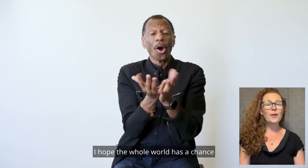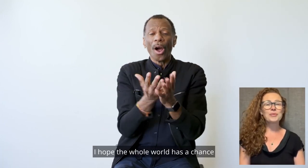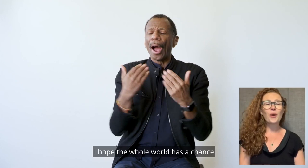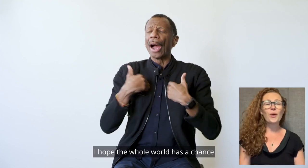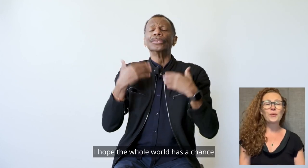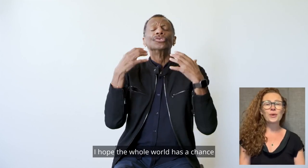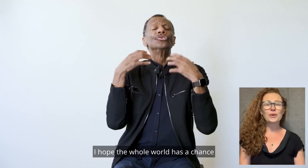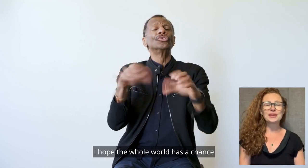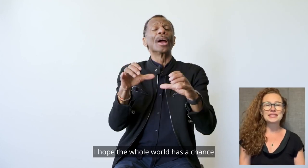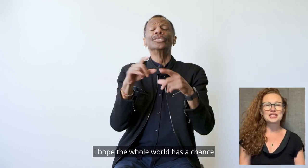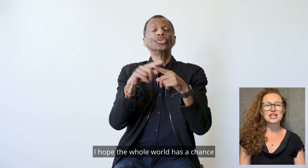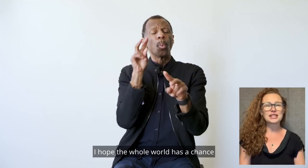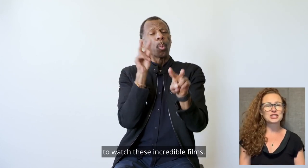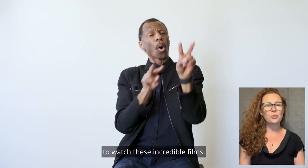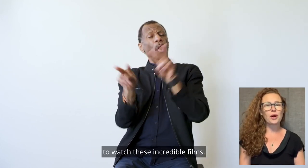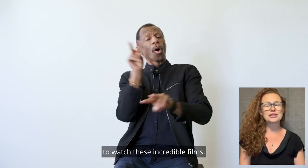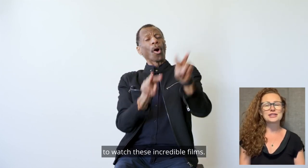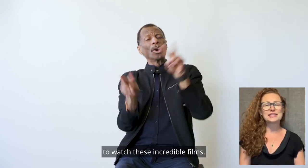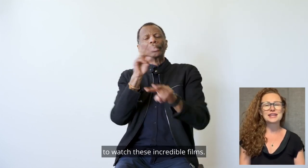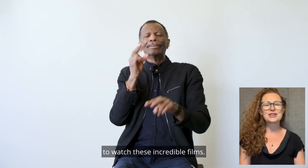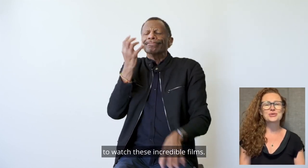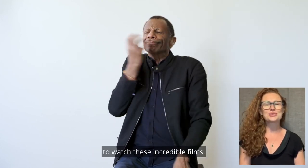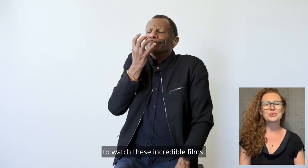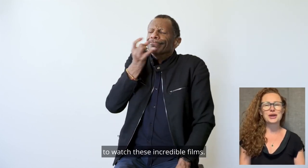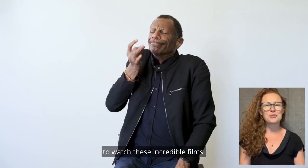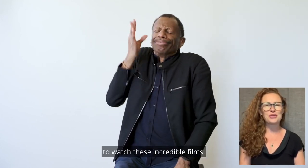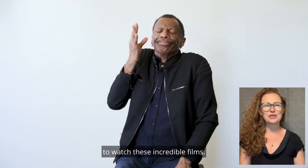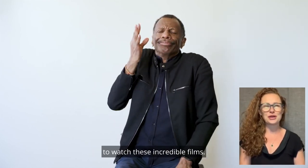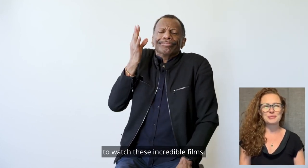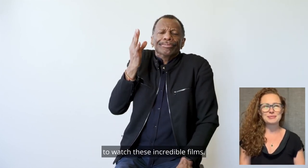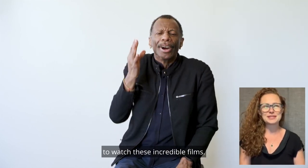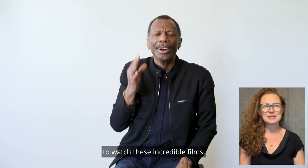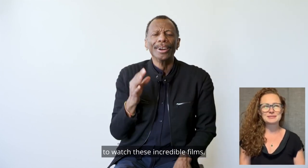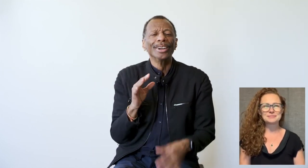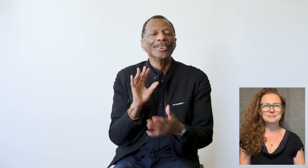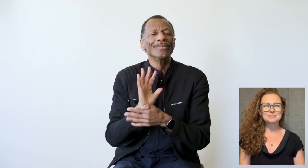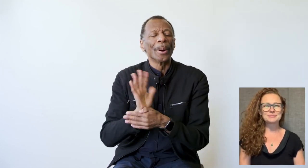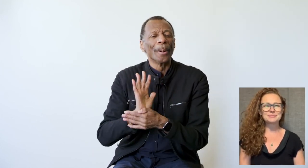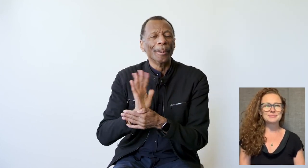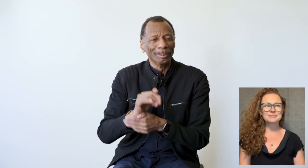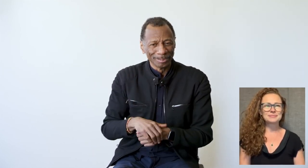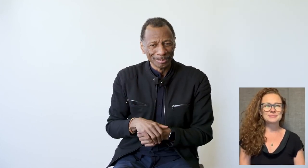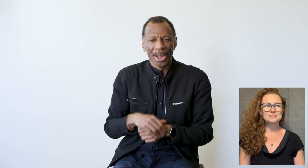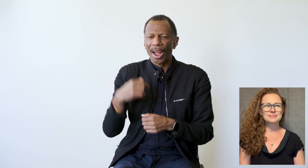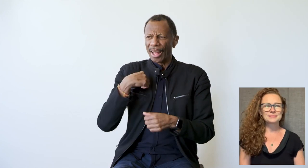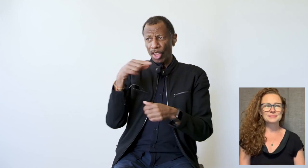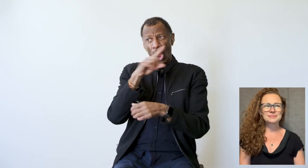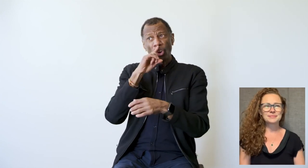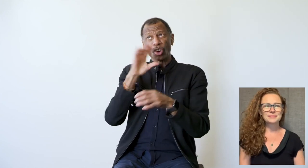I hope the whole world has a chance to watch these incredible films.